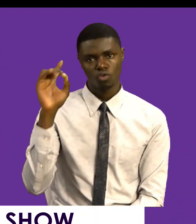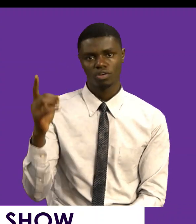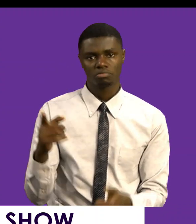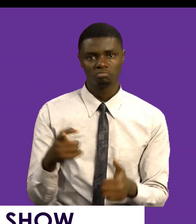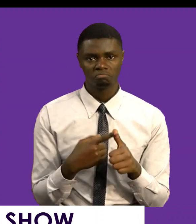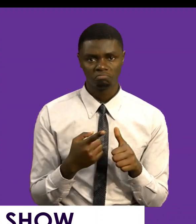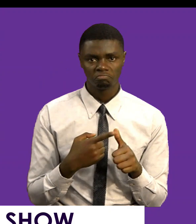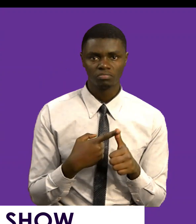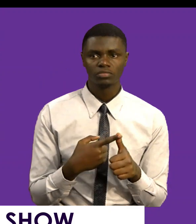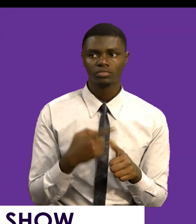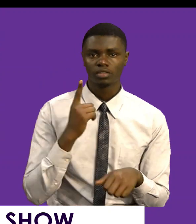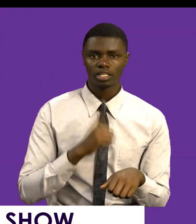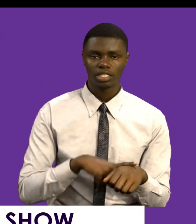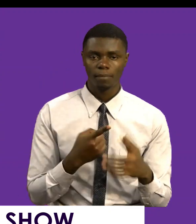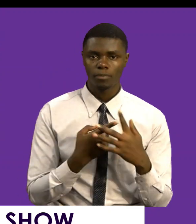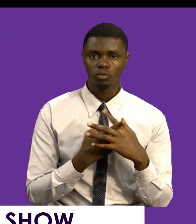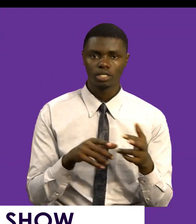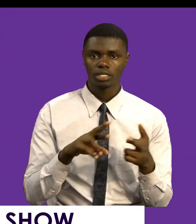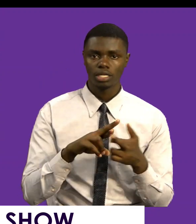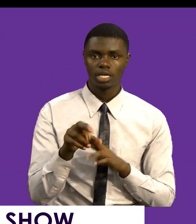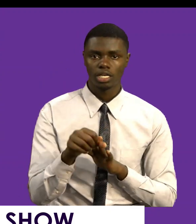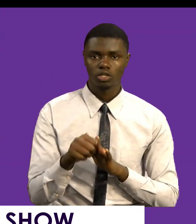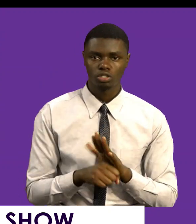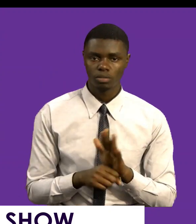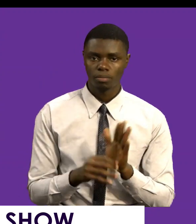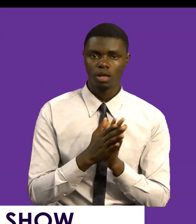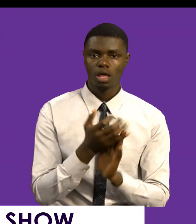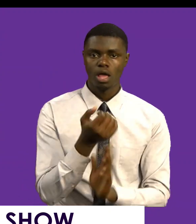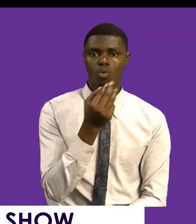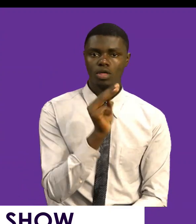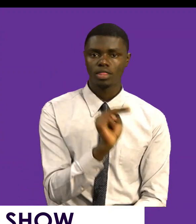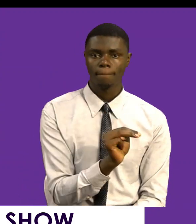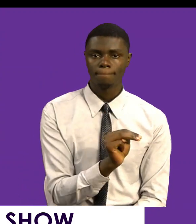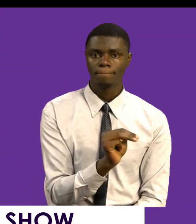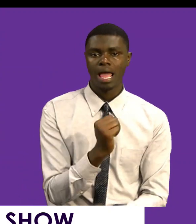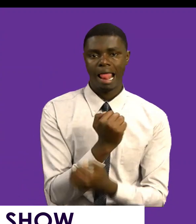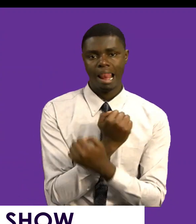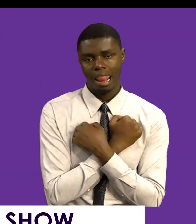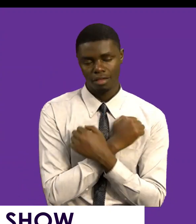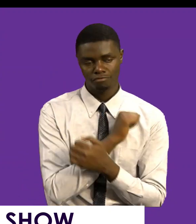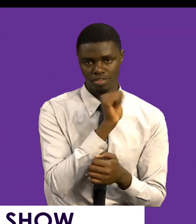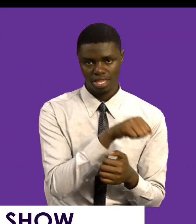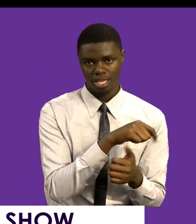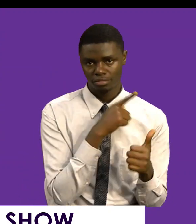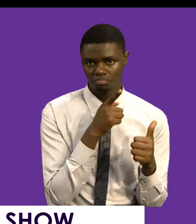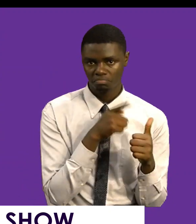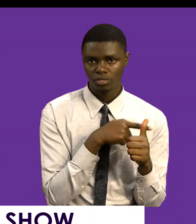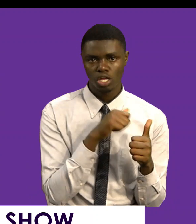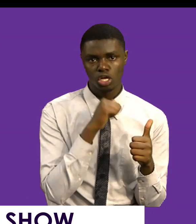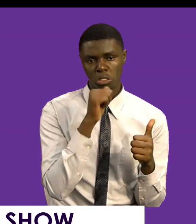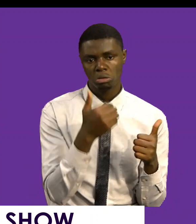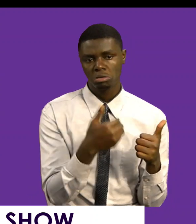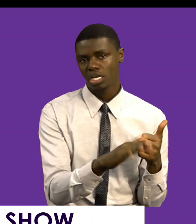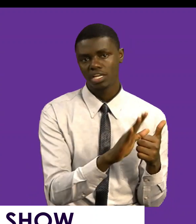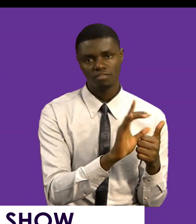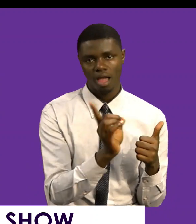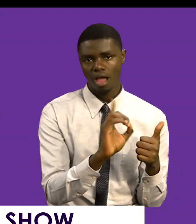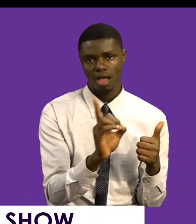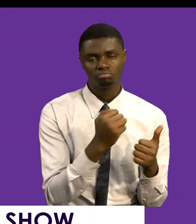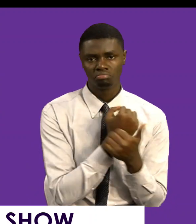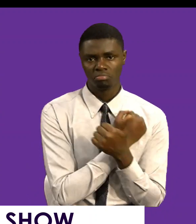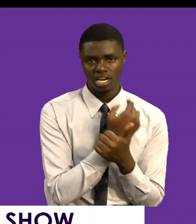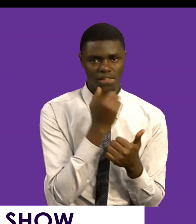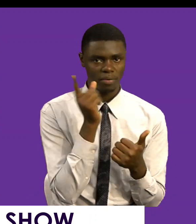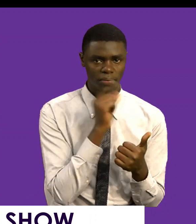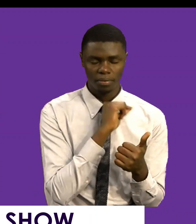all, as you get into a relationship with them, love, yes, you love them. Don't leave them, you love them.